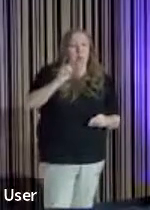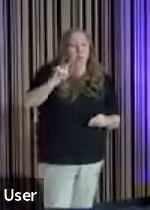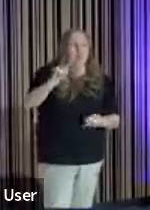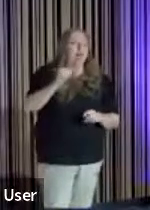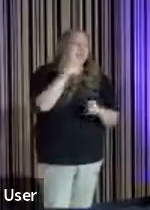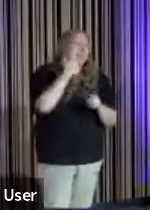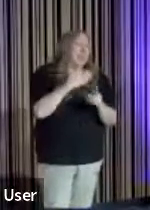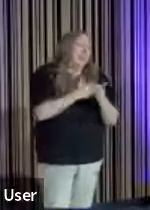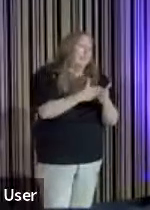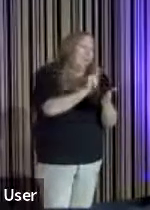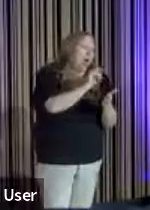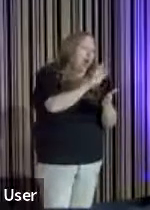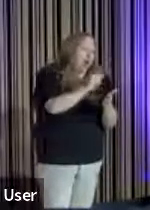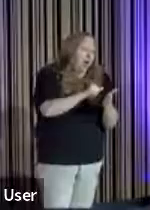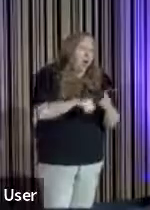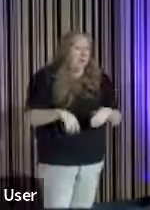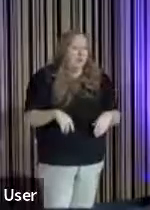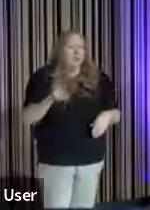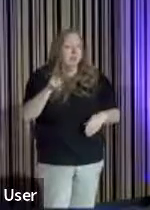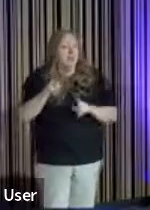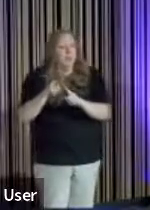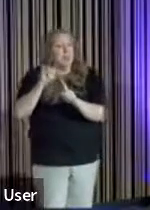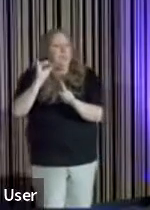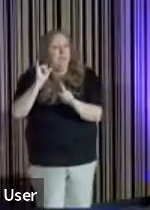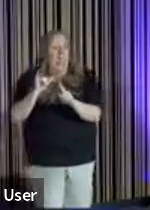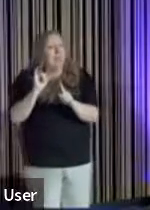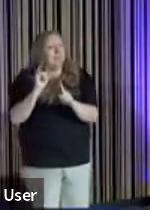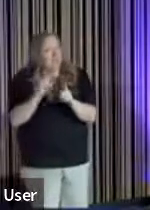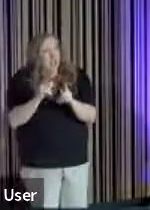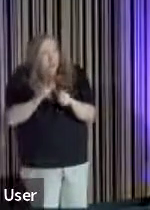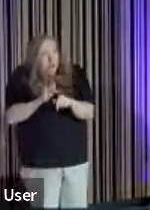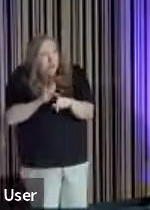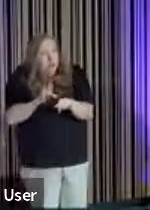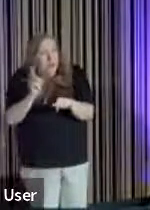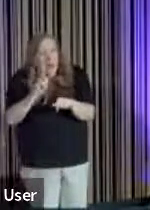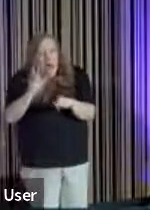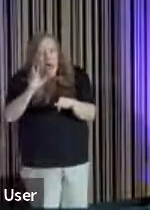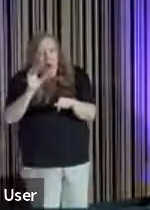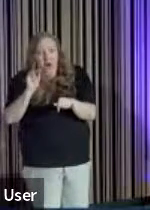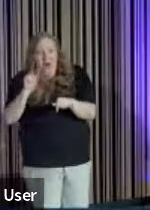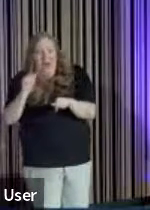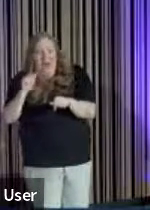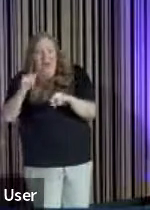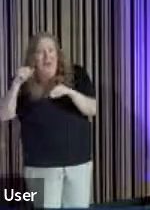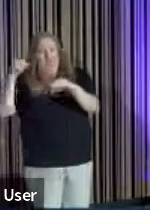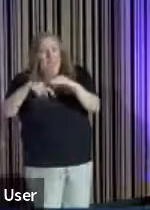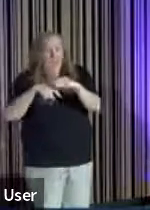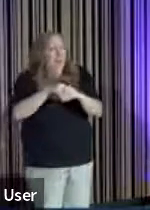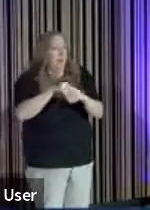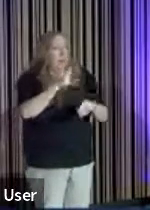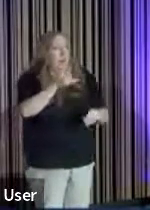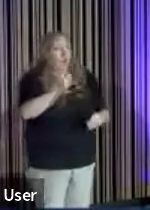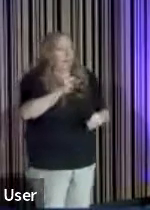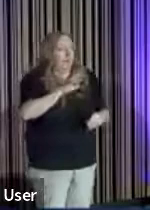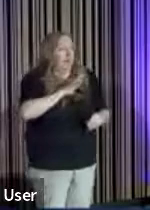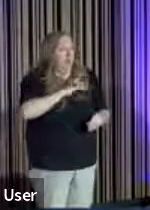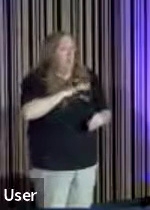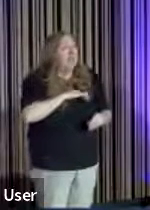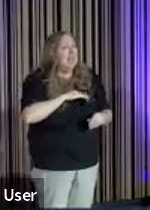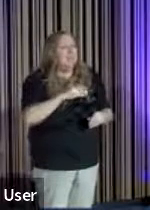early origins of life when RNA jumped into cells. So it's a very exciting new view into life on early Earth.